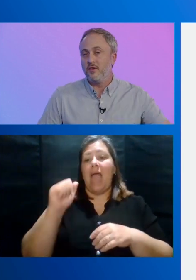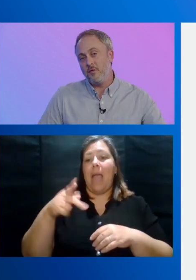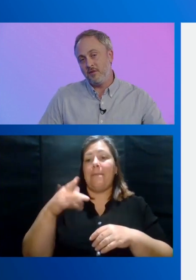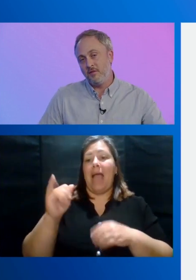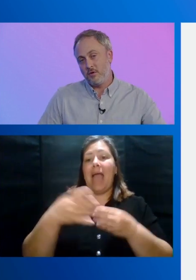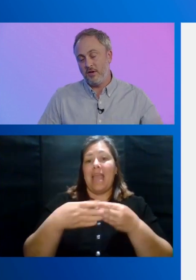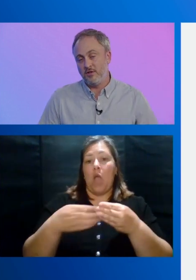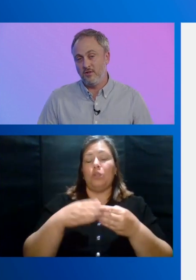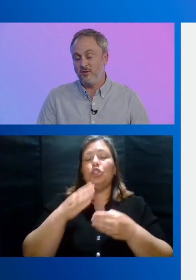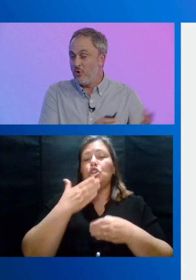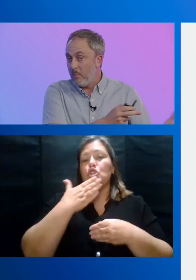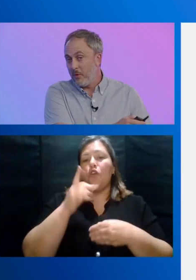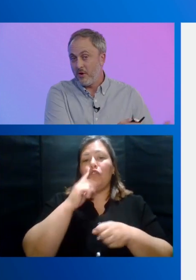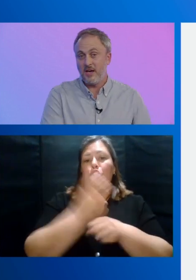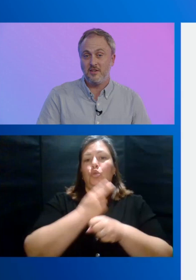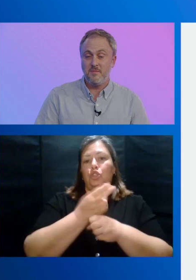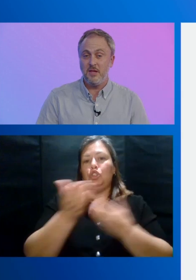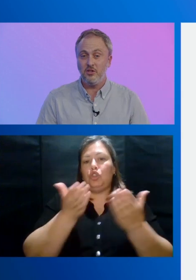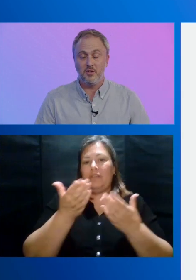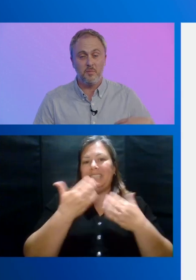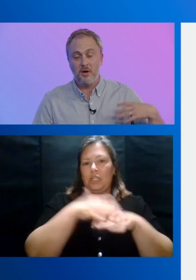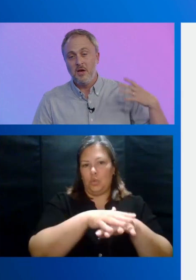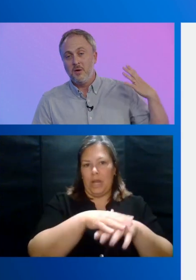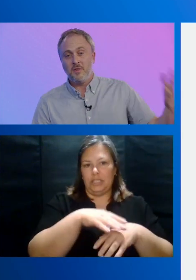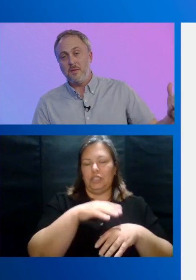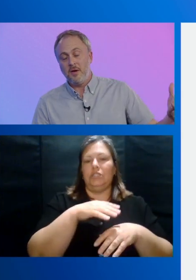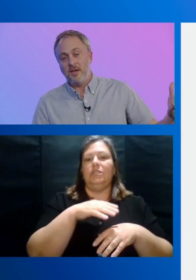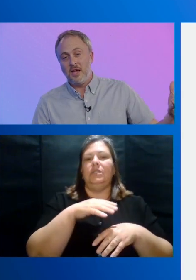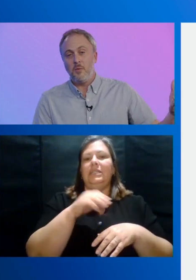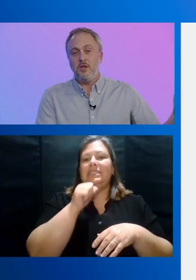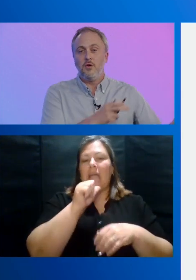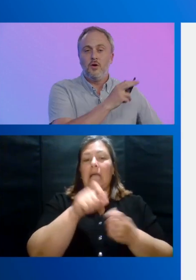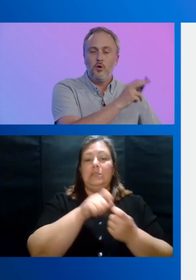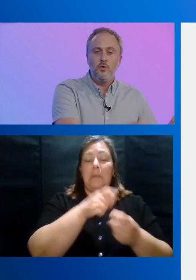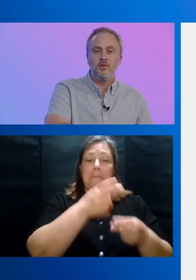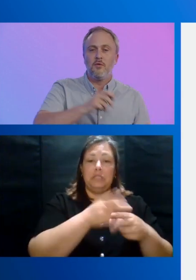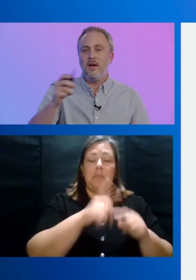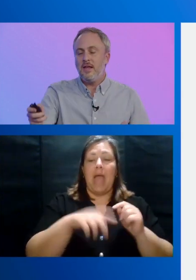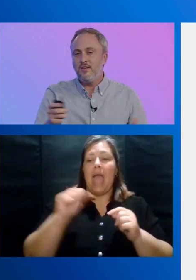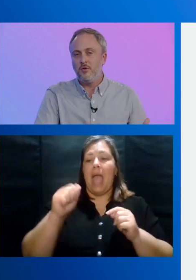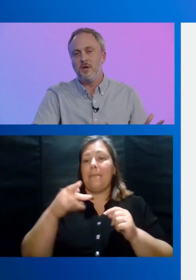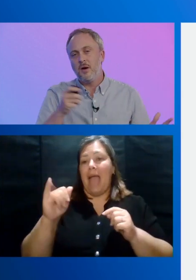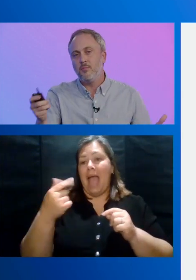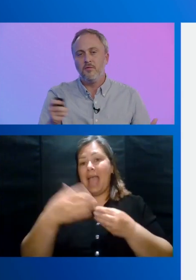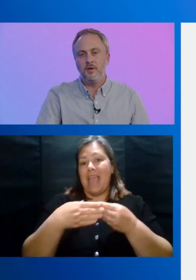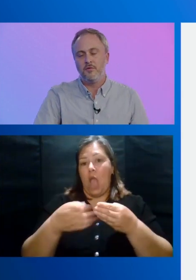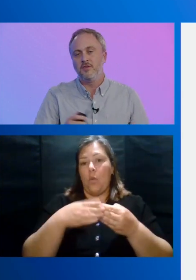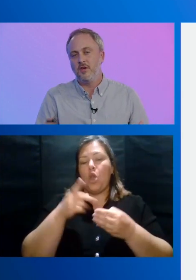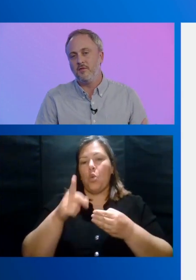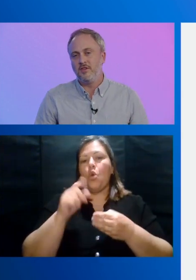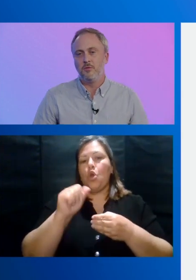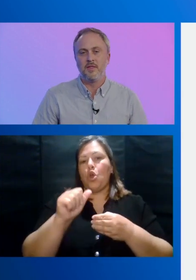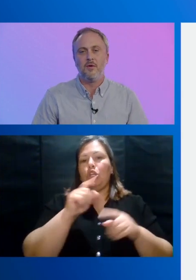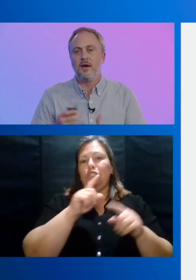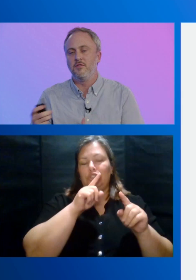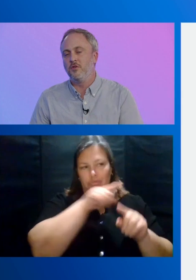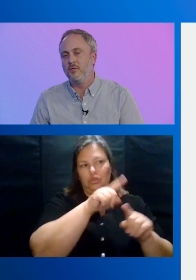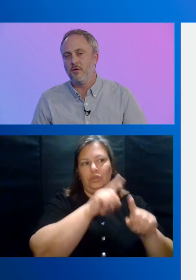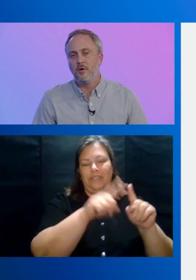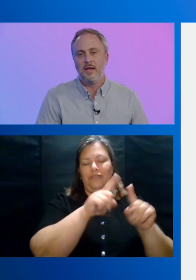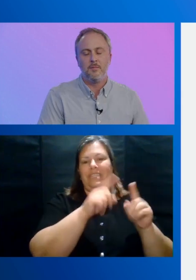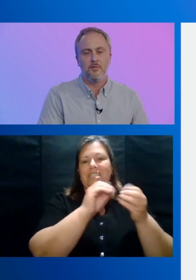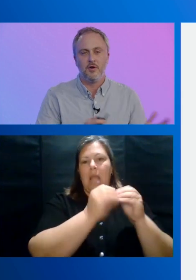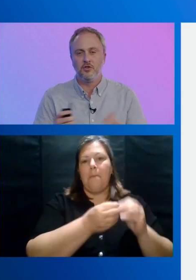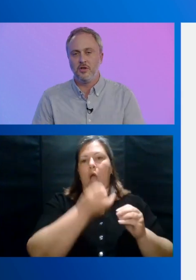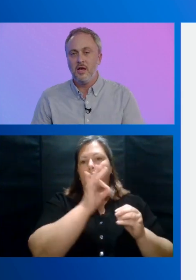using service integrations. It's not a point I actually mentioned, but with API Gateway, you can call directly to a number of different services without having to